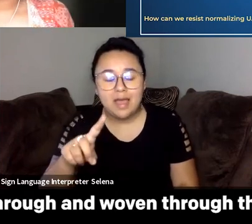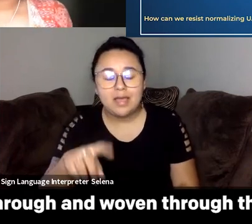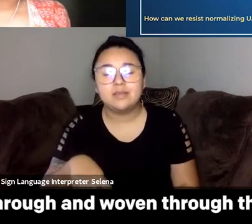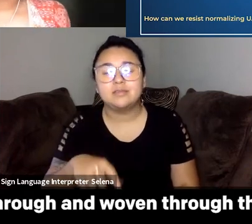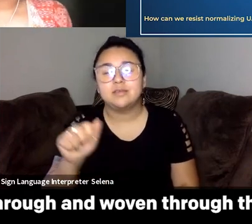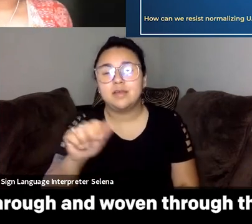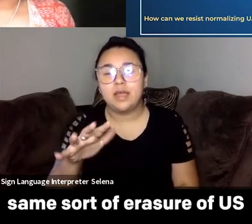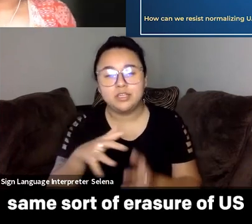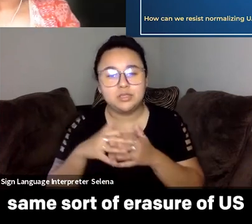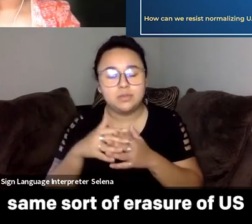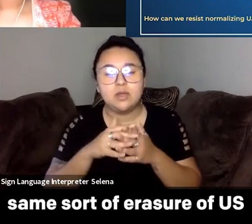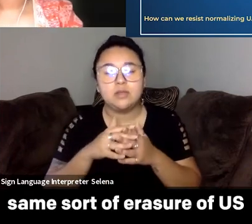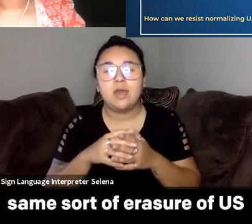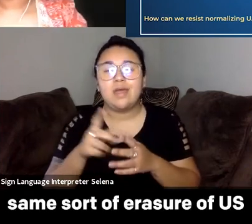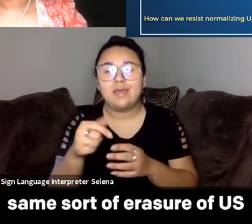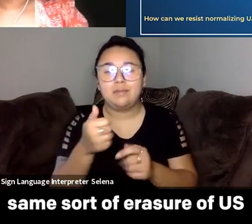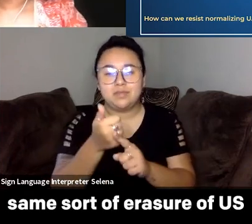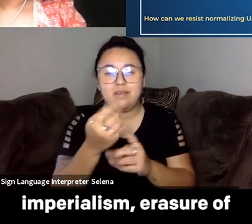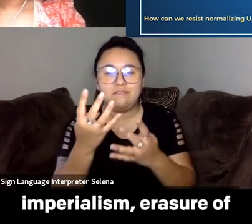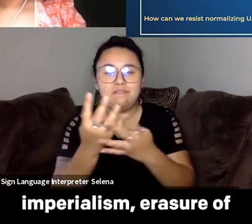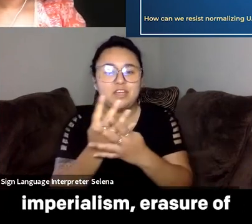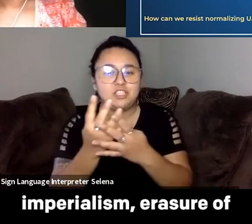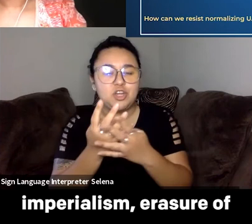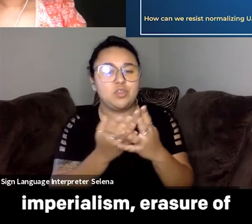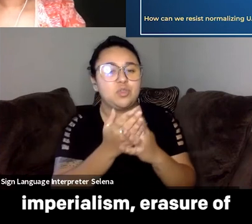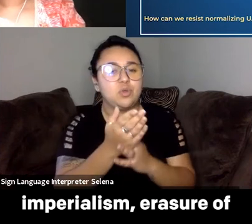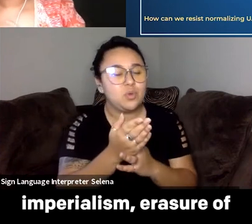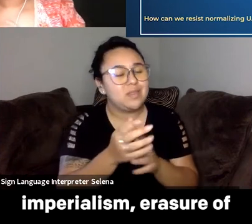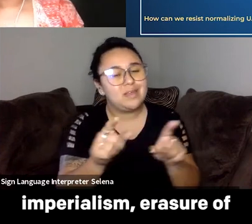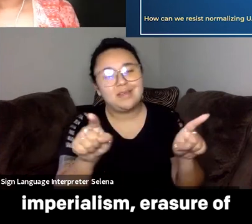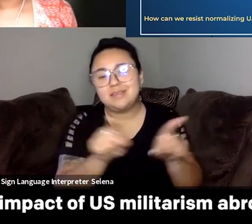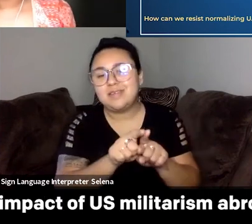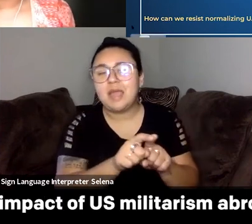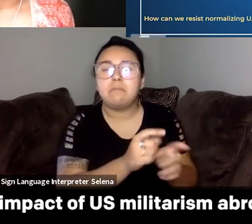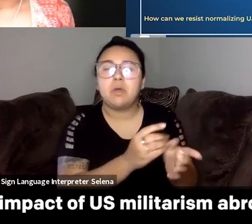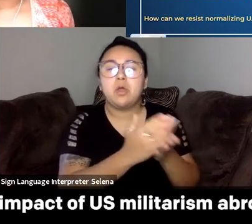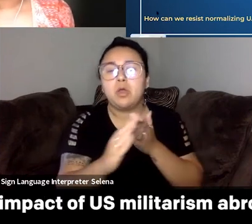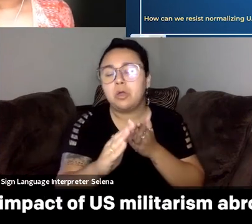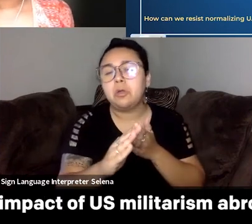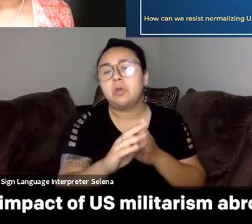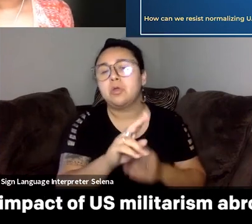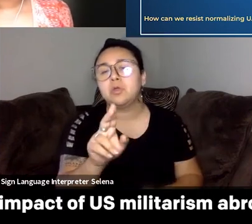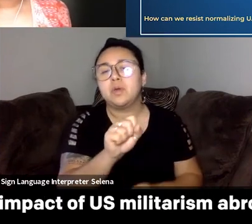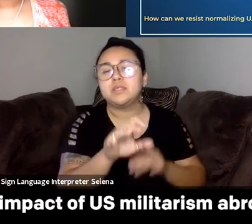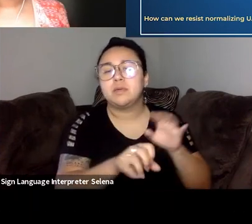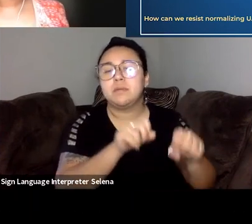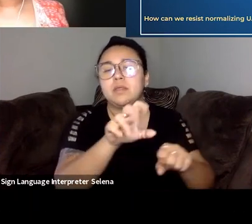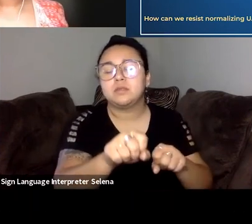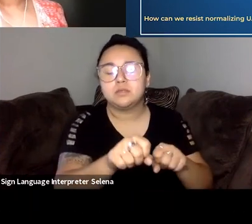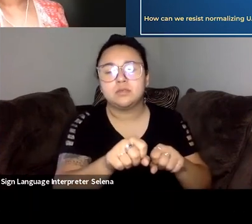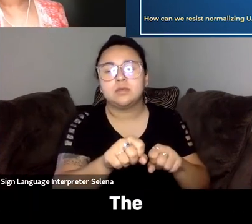woven through the same sort of erasure of US imperialism, erasure of the impacts of US militarism